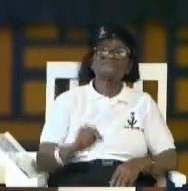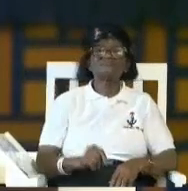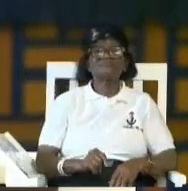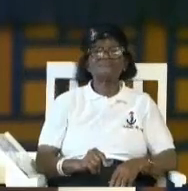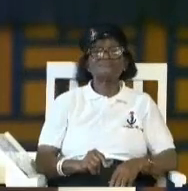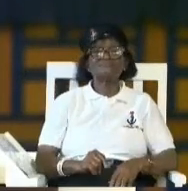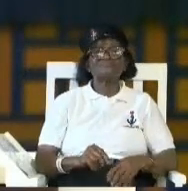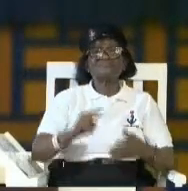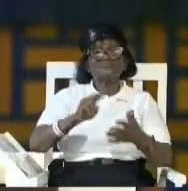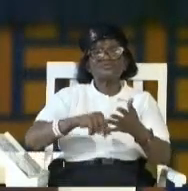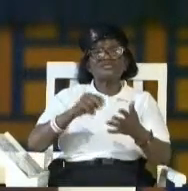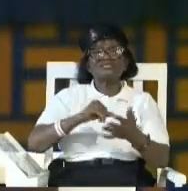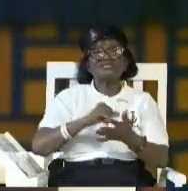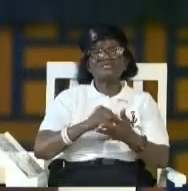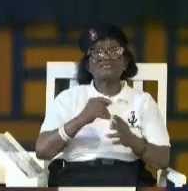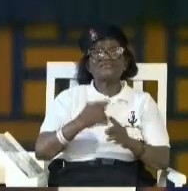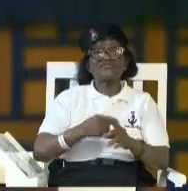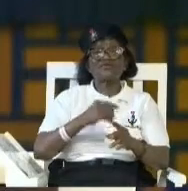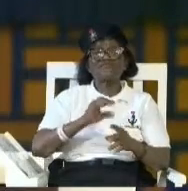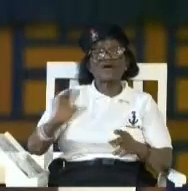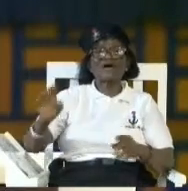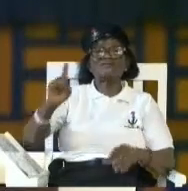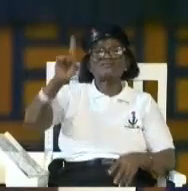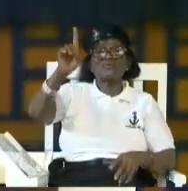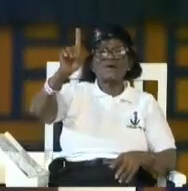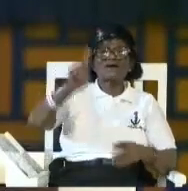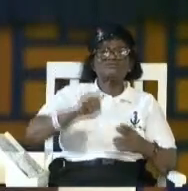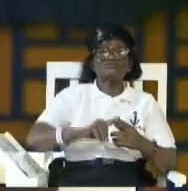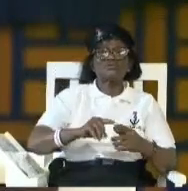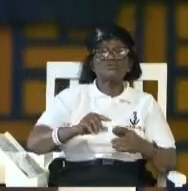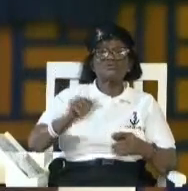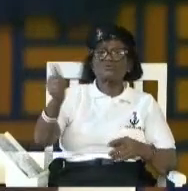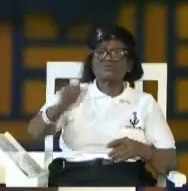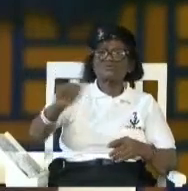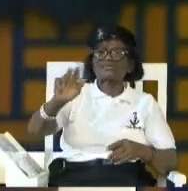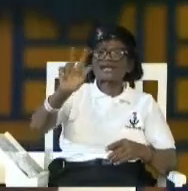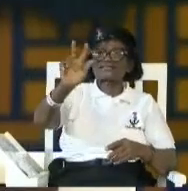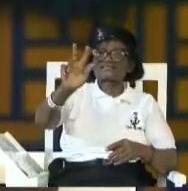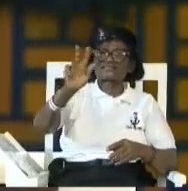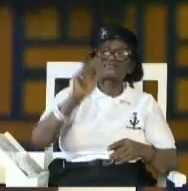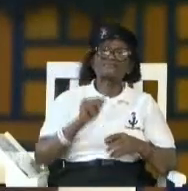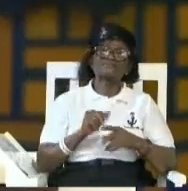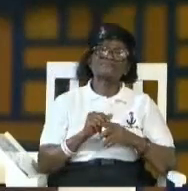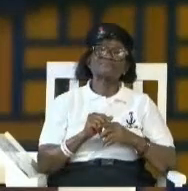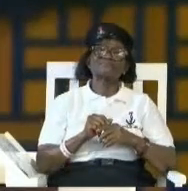Read it from verse 1 to 13.